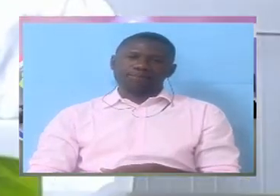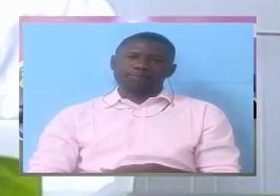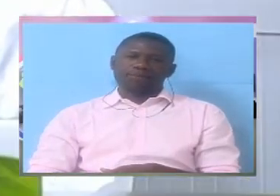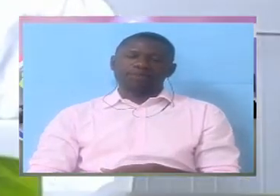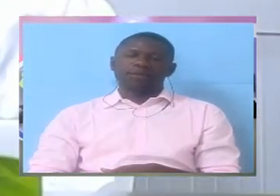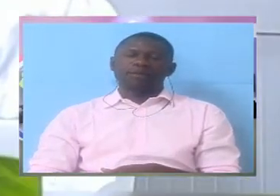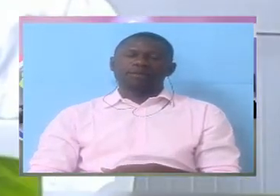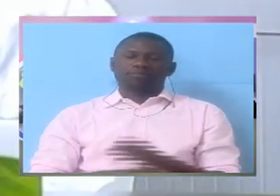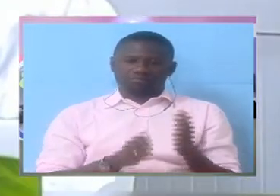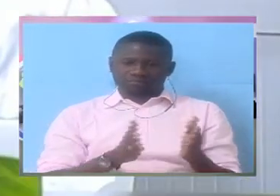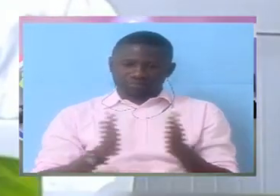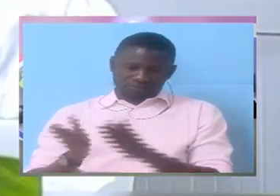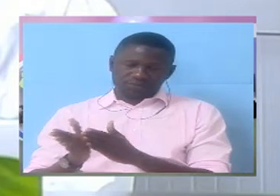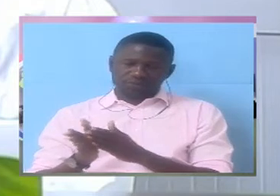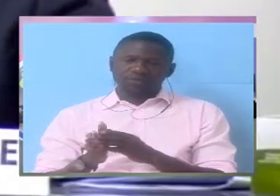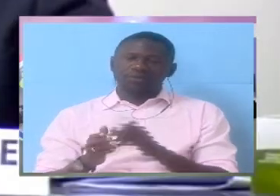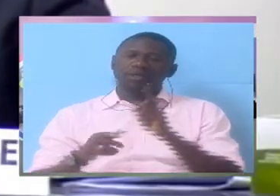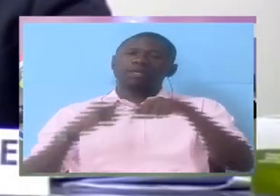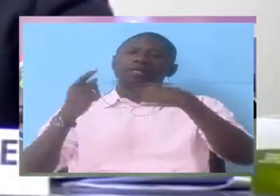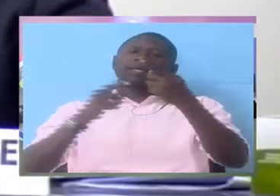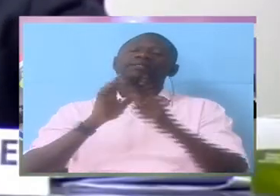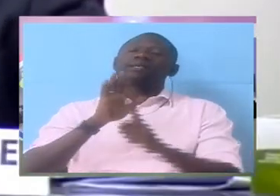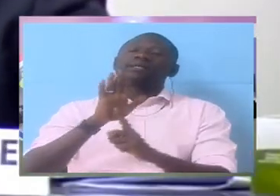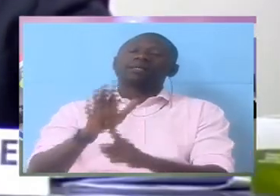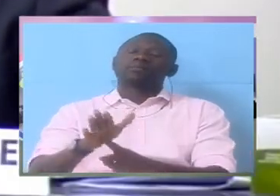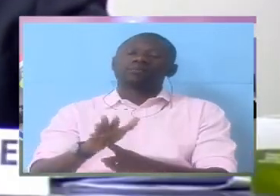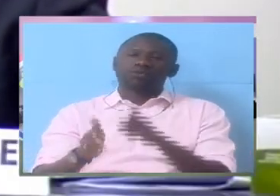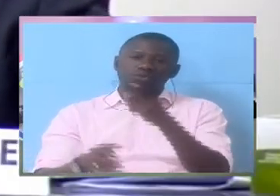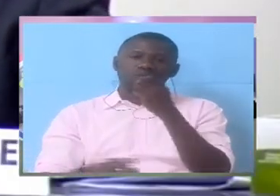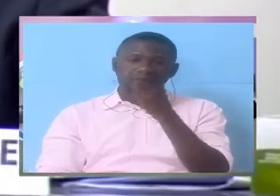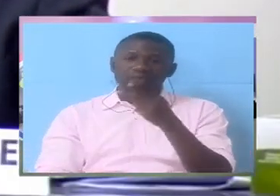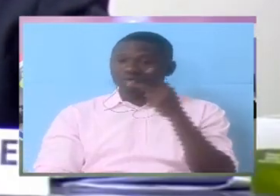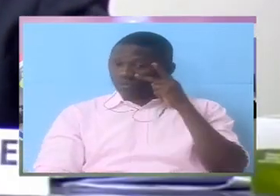Let's go to the next example. Tell us